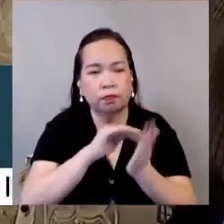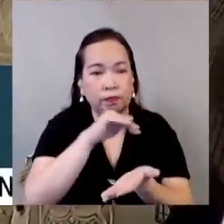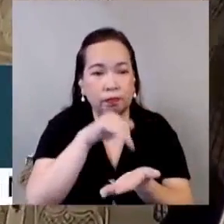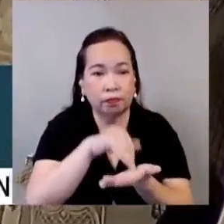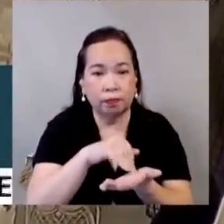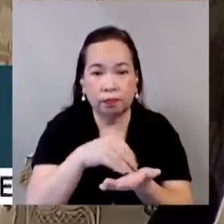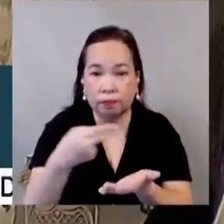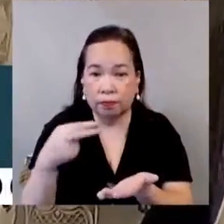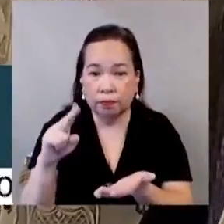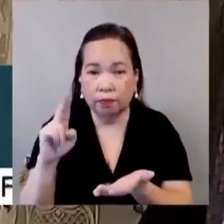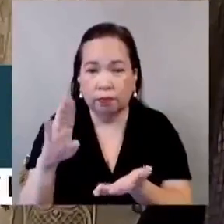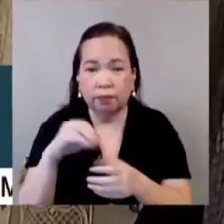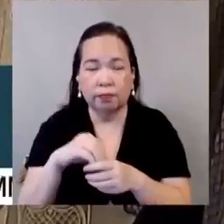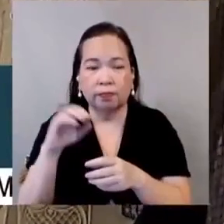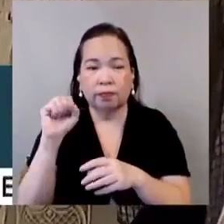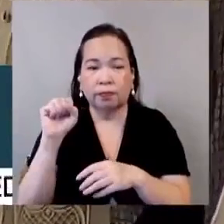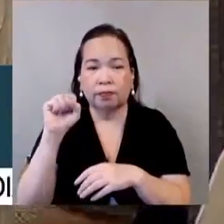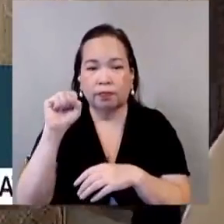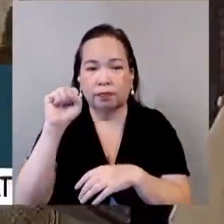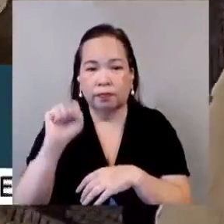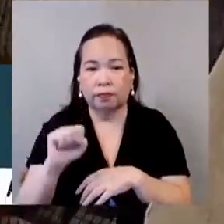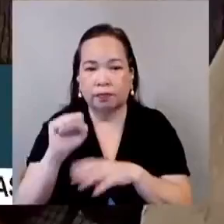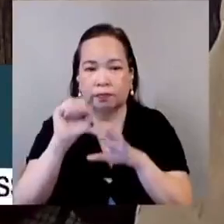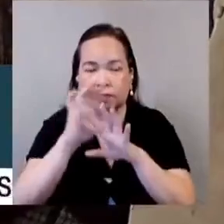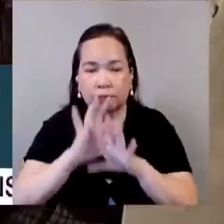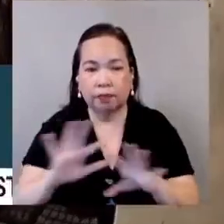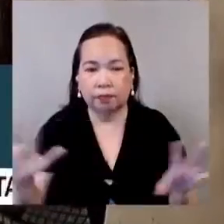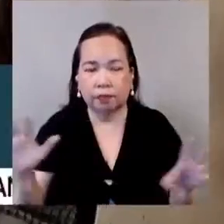by establishing a fast and reliable connectivity